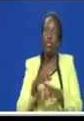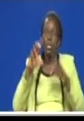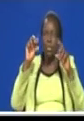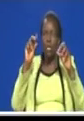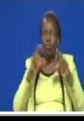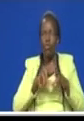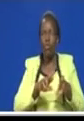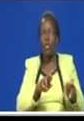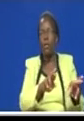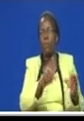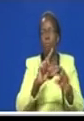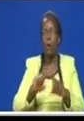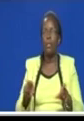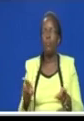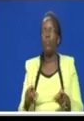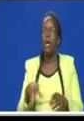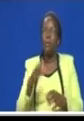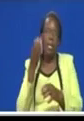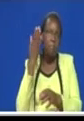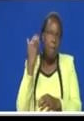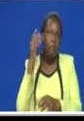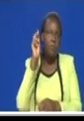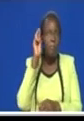river. But at the back of your